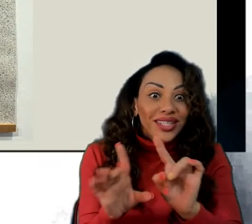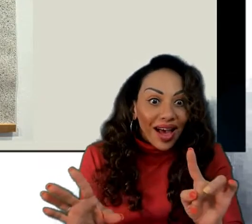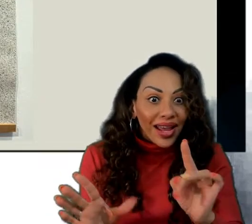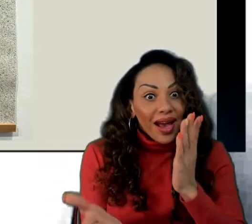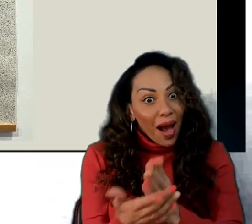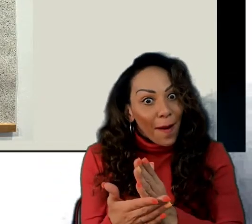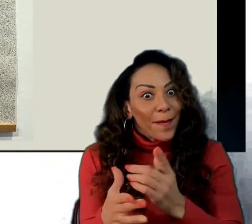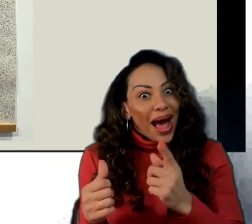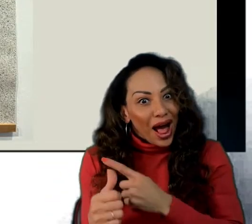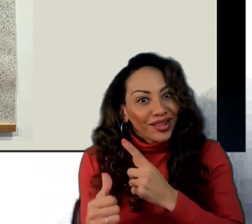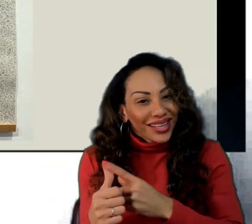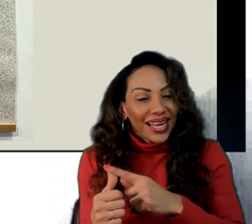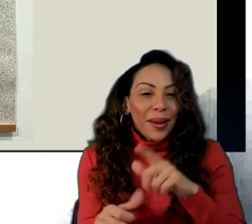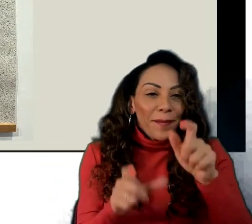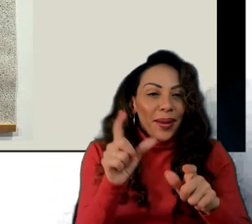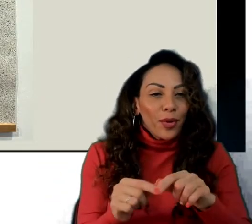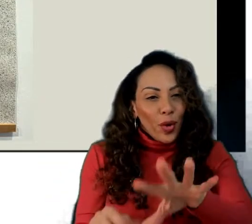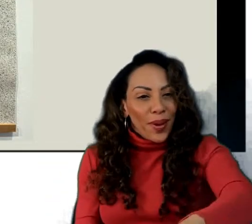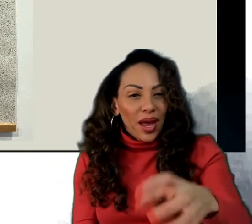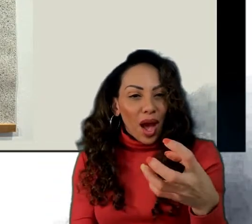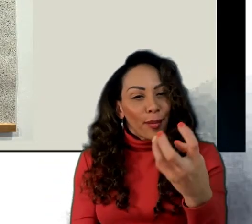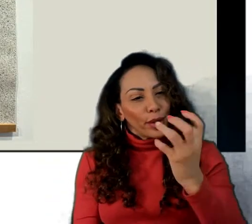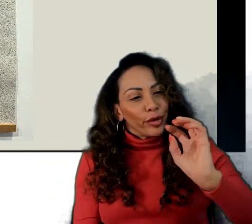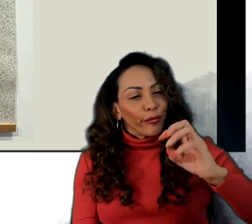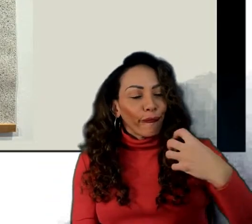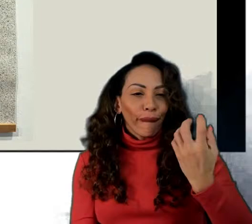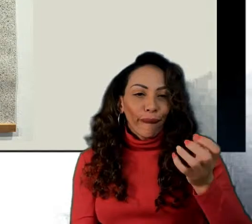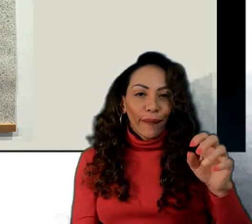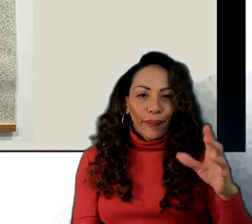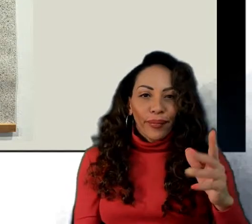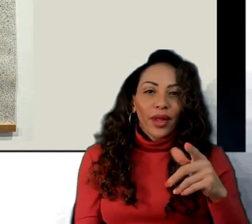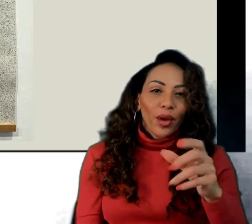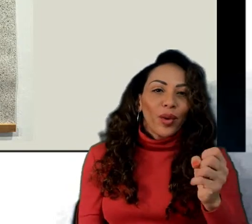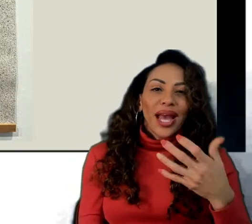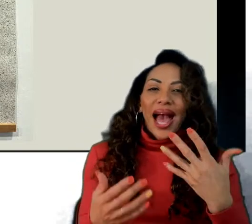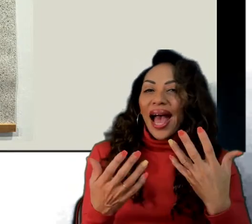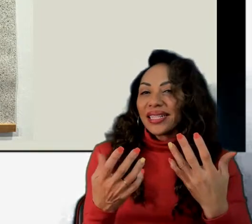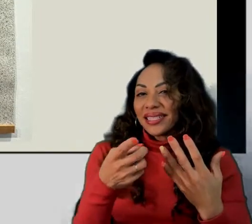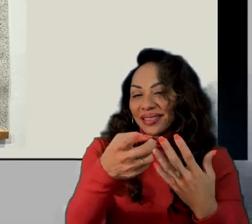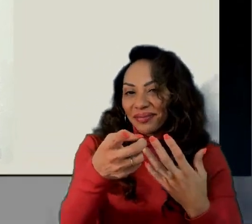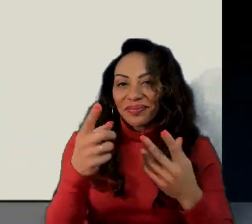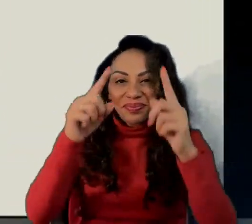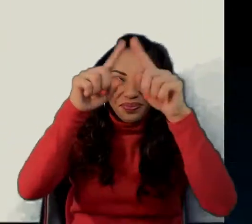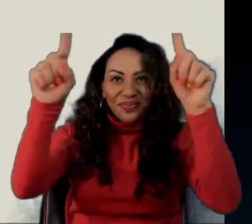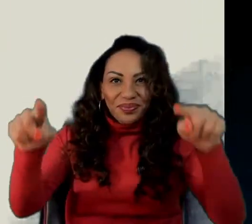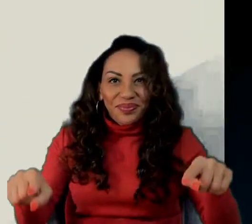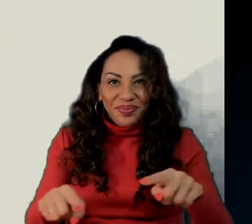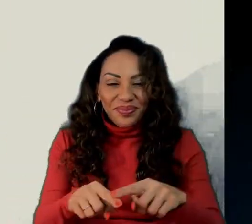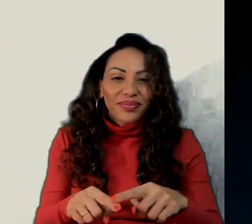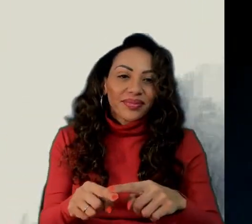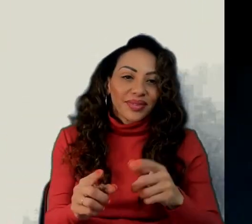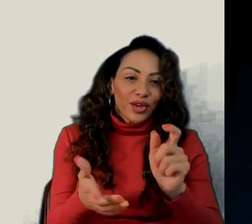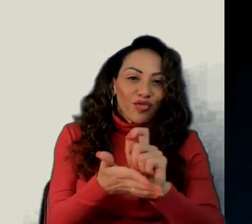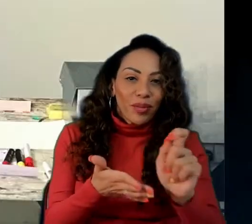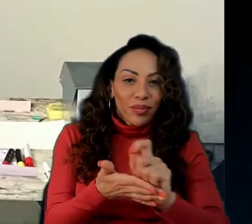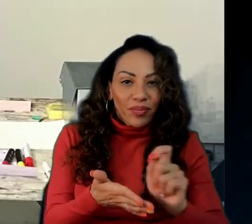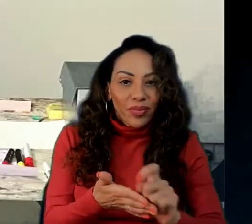some of the supporting exhibition material we printed on seaweed paper with algae ink.